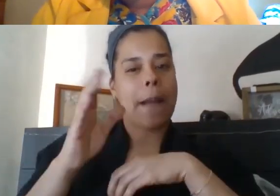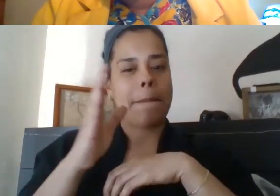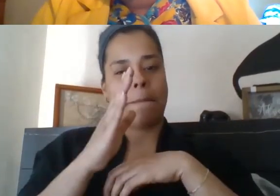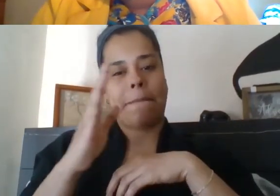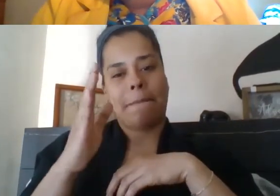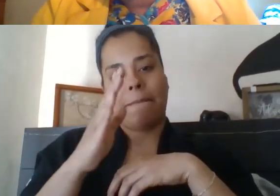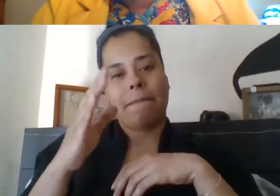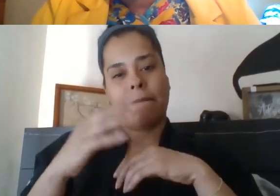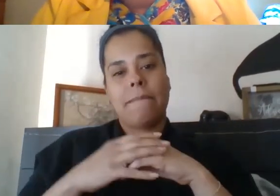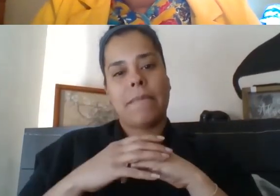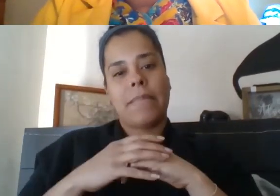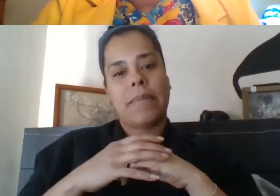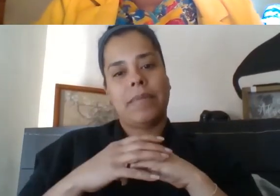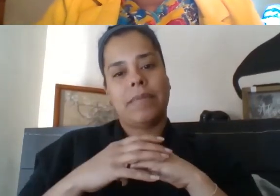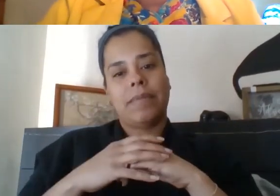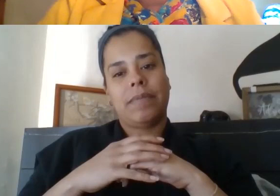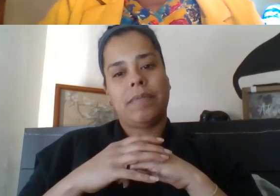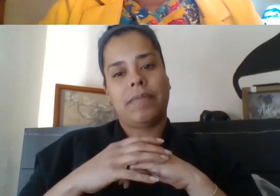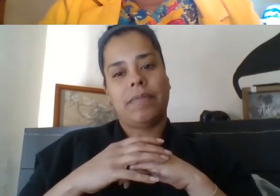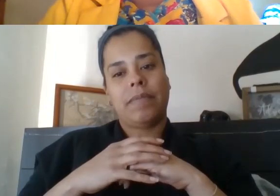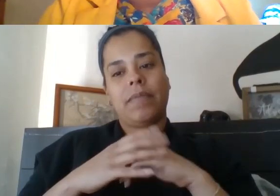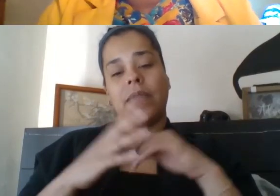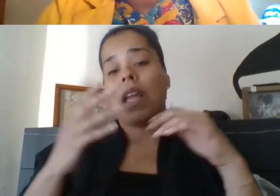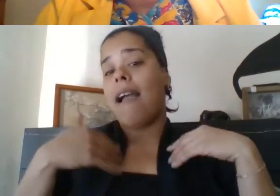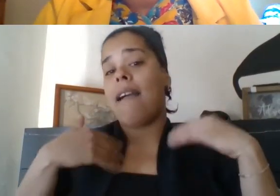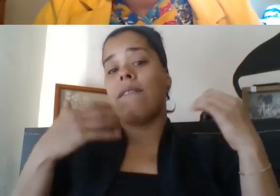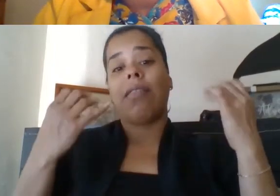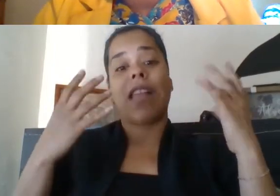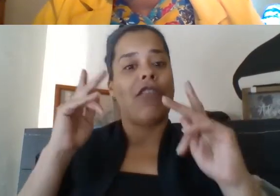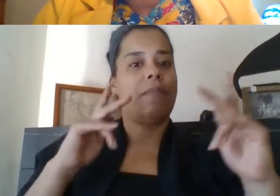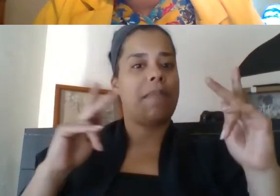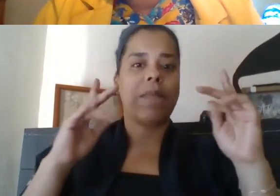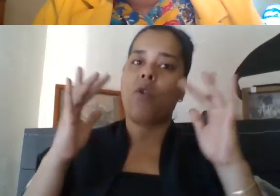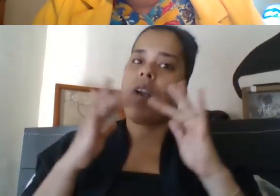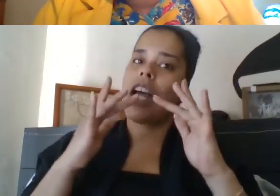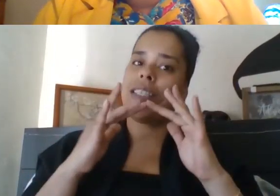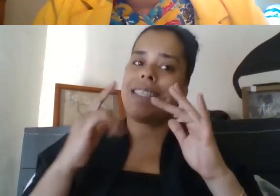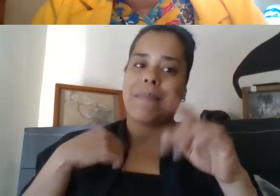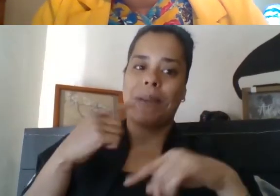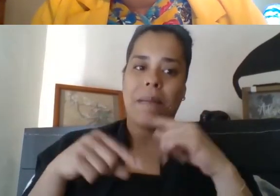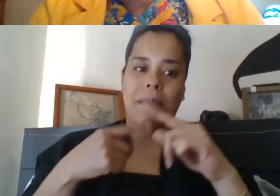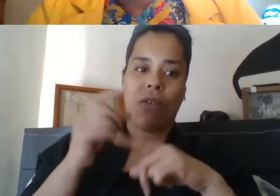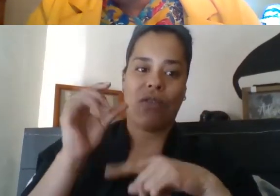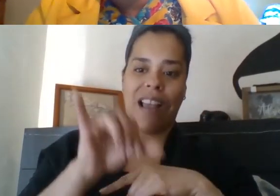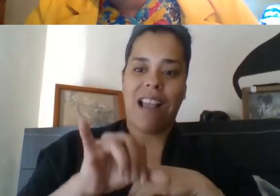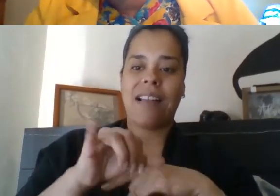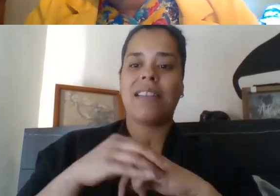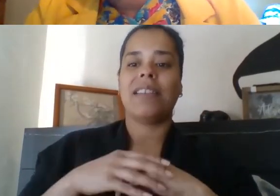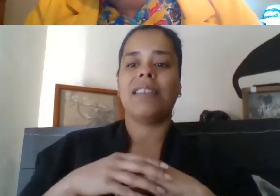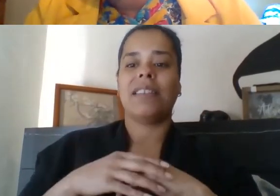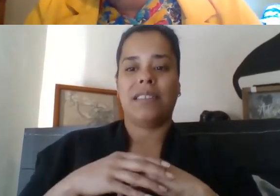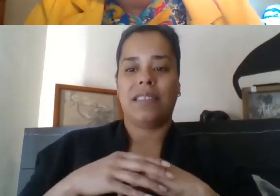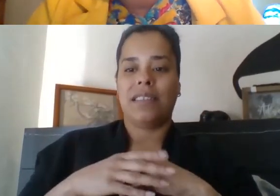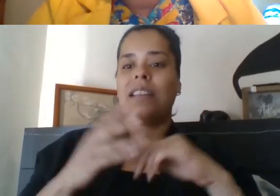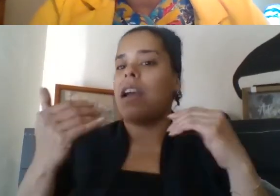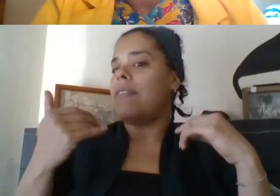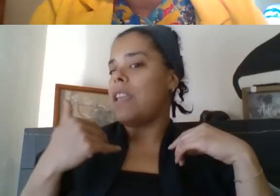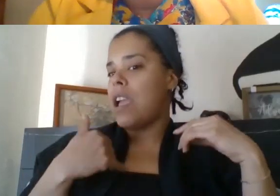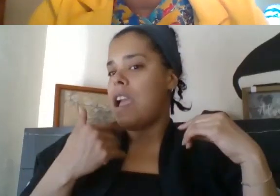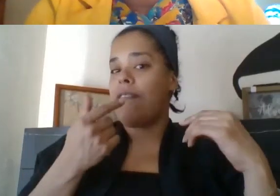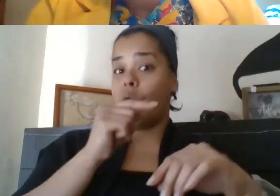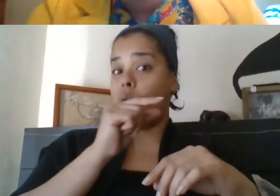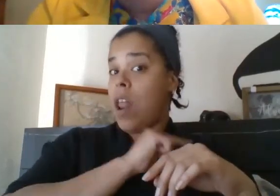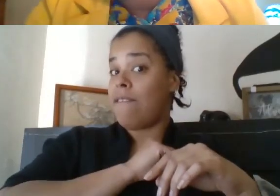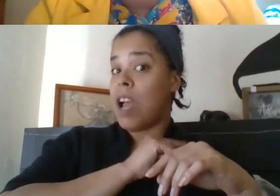so. I have a lot of people all the time contact me about that. And they have a qualifying disability, or